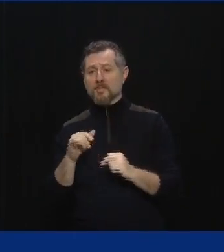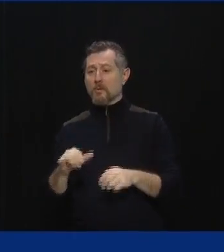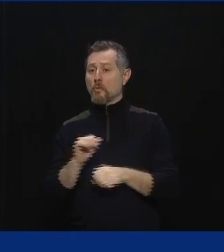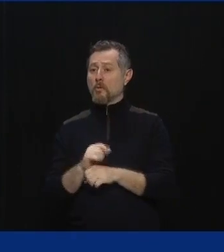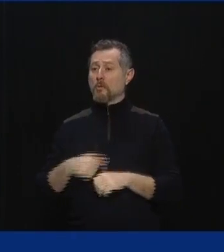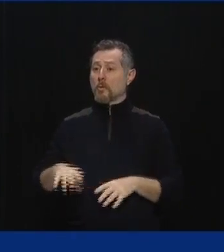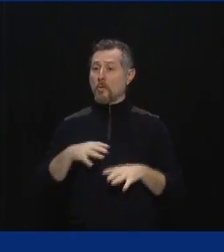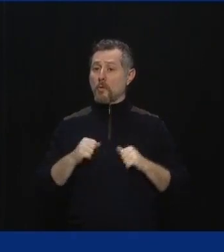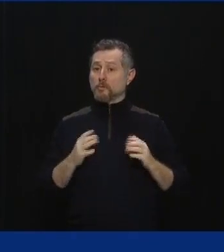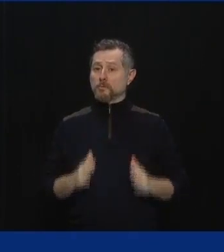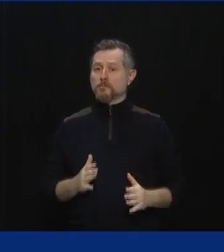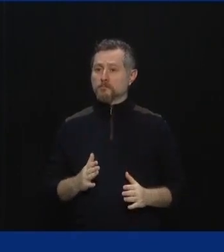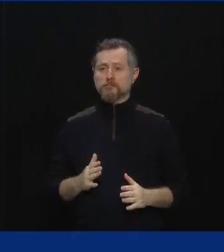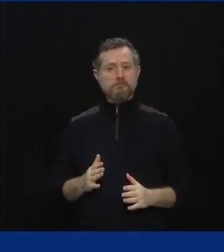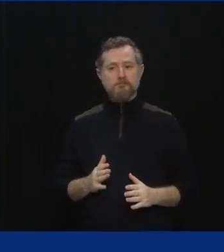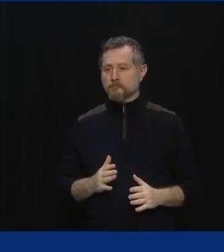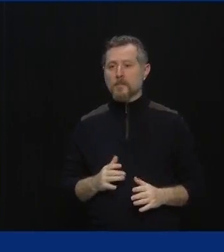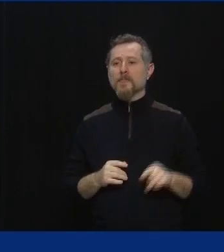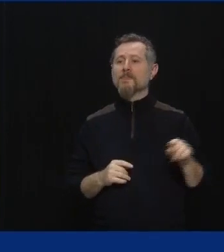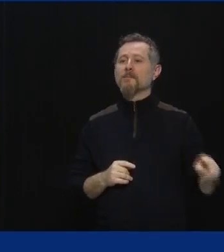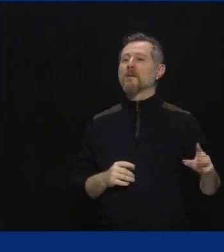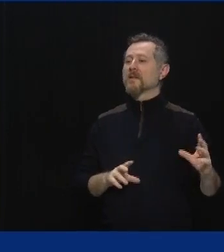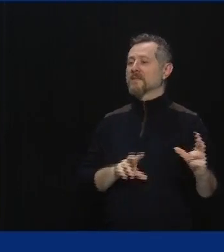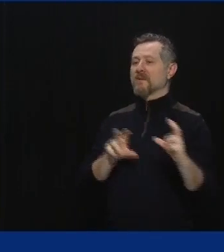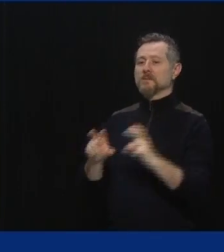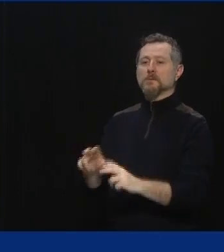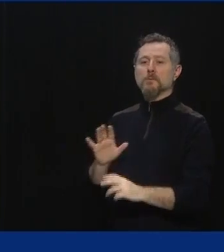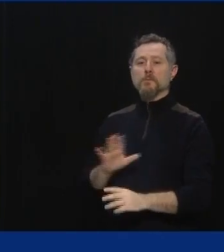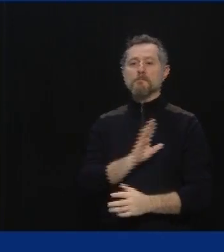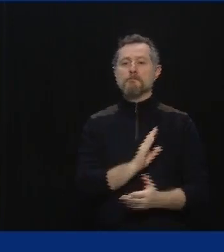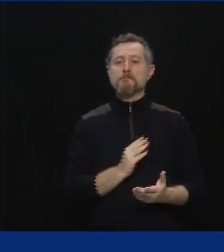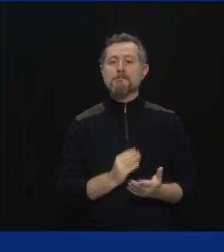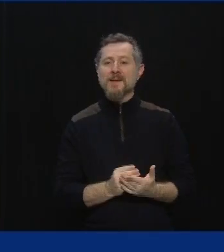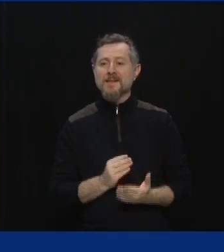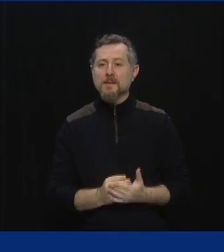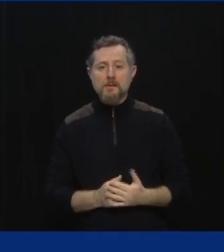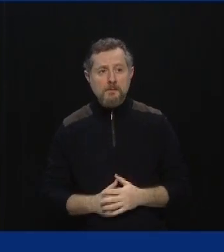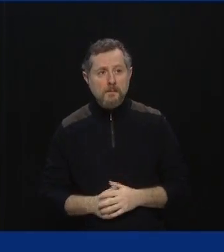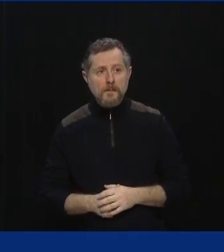something that is behind the scenes. They put up their money